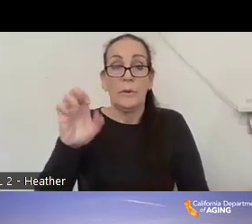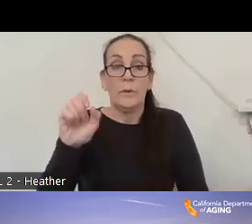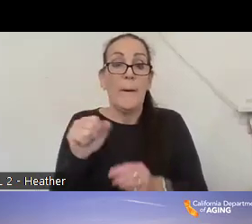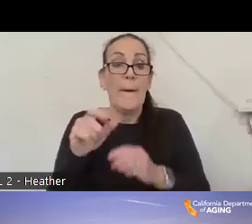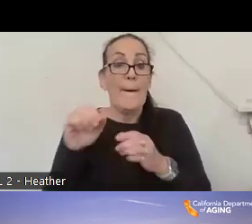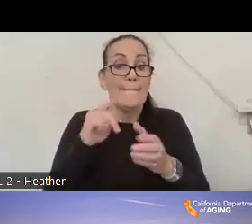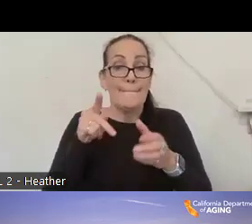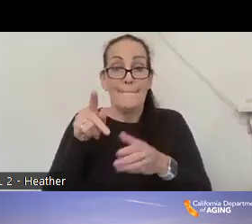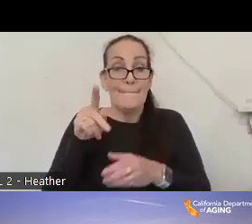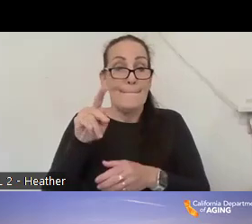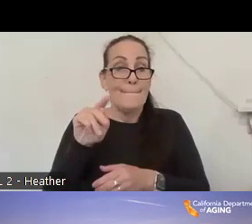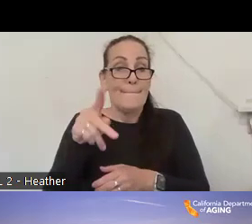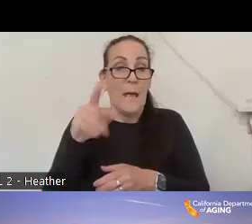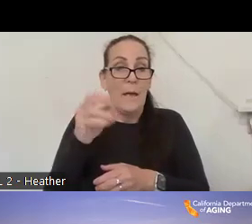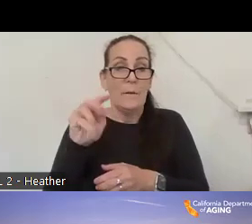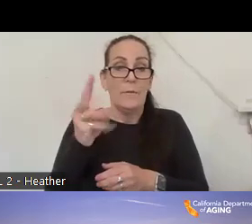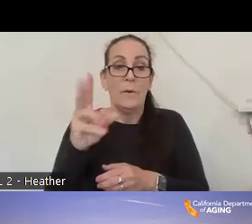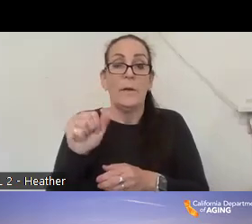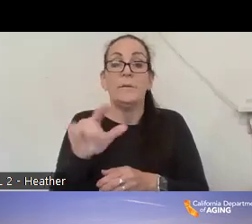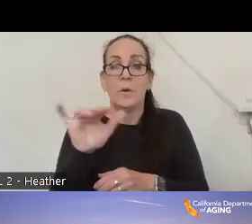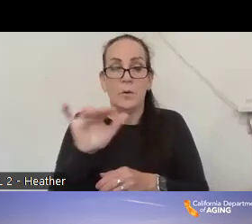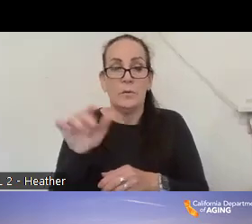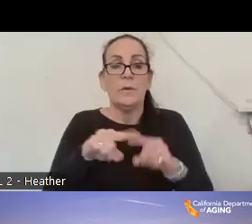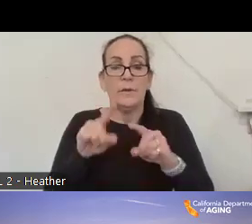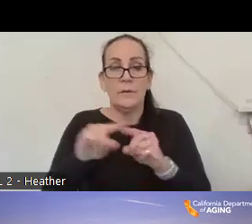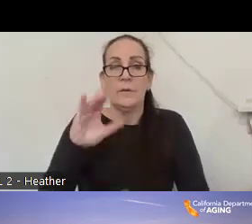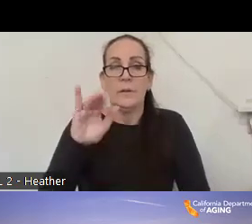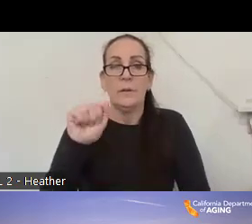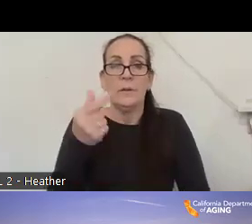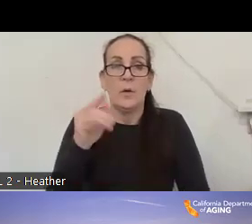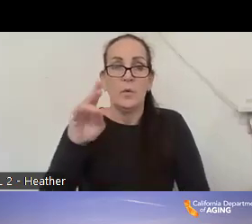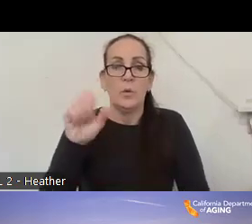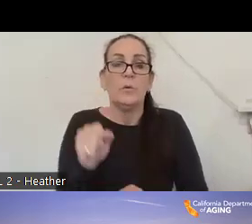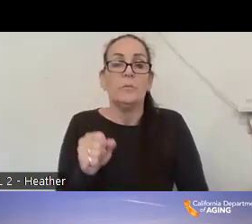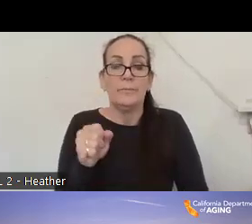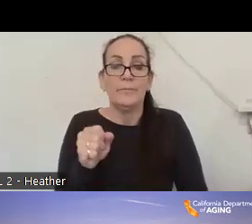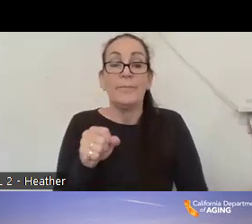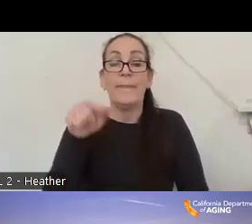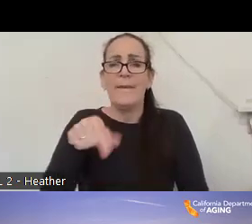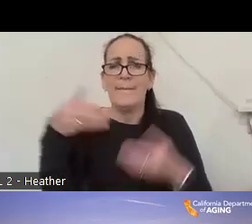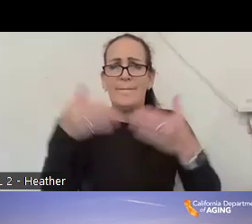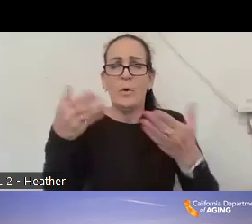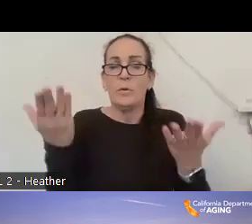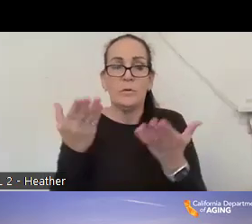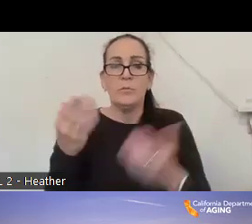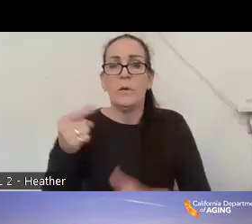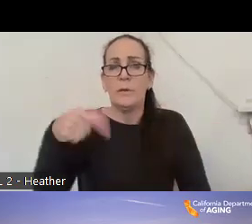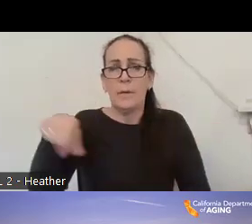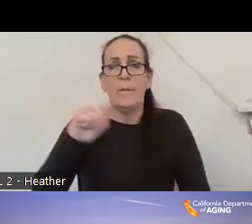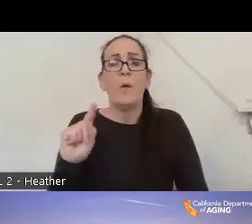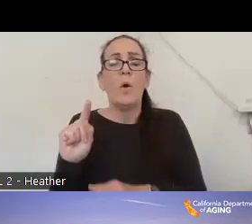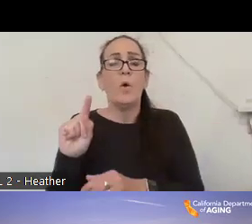with the CalGrows program. The difference was the career pathways was focused for caregivers who are in the